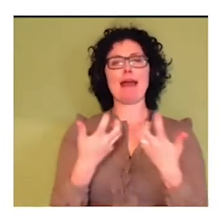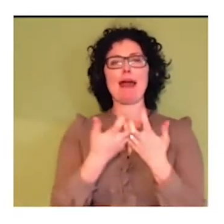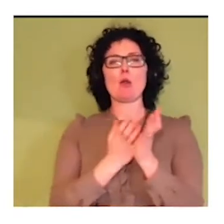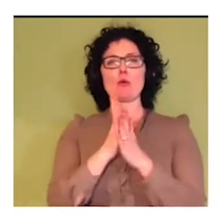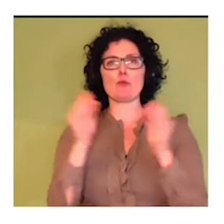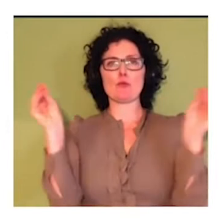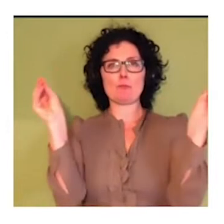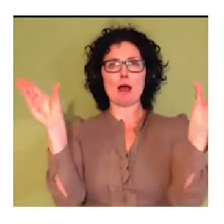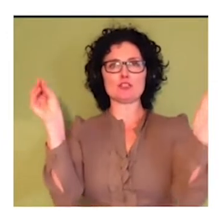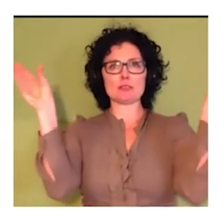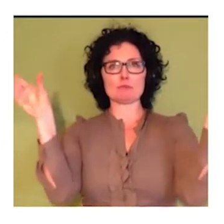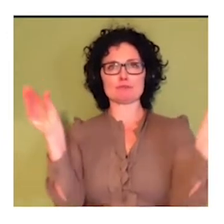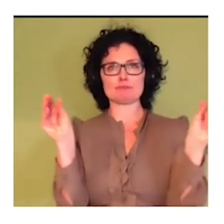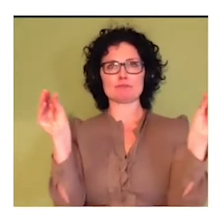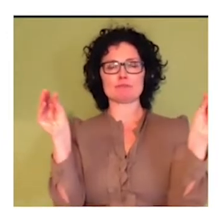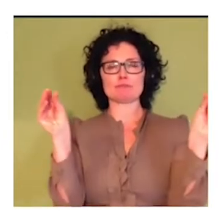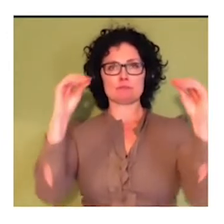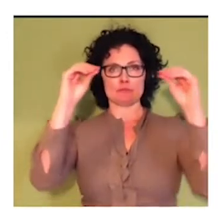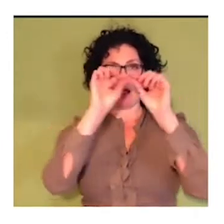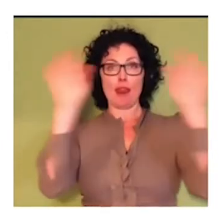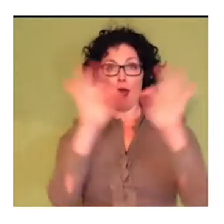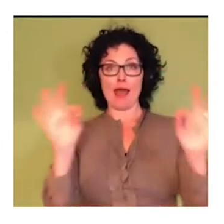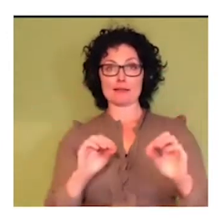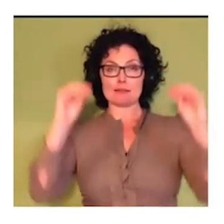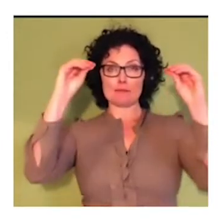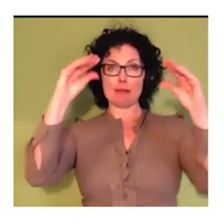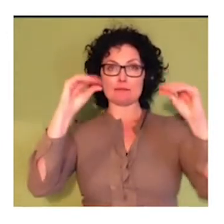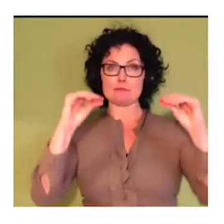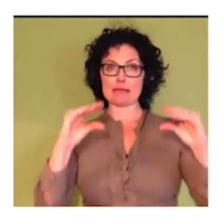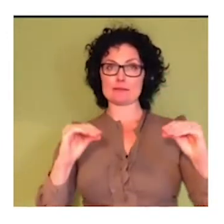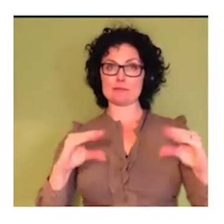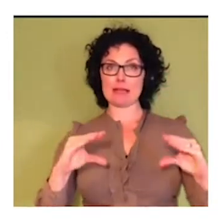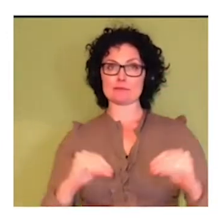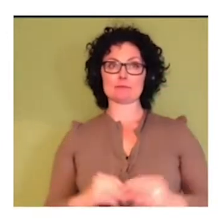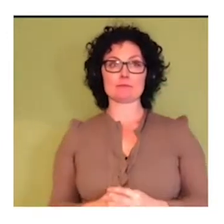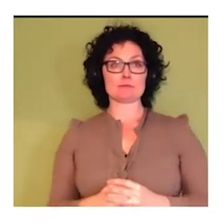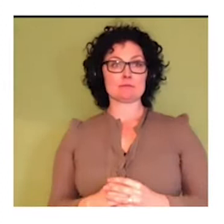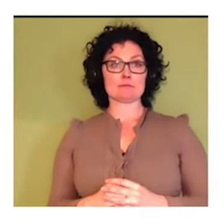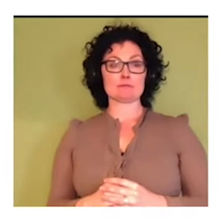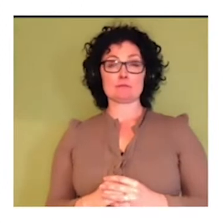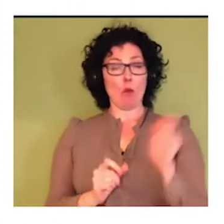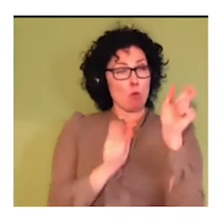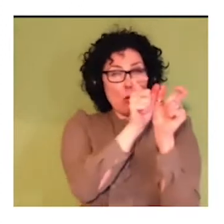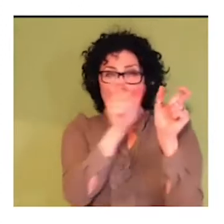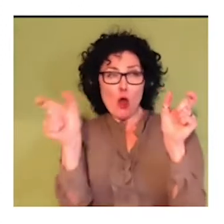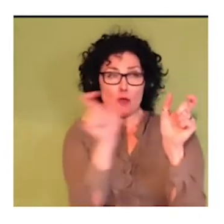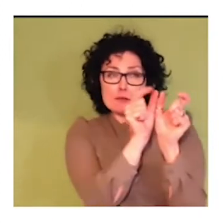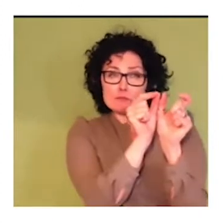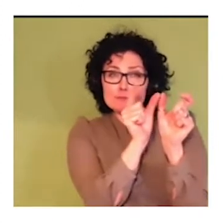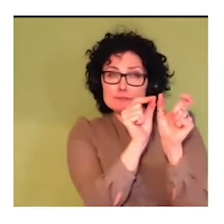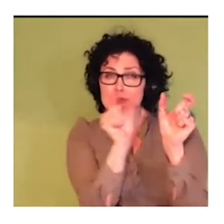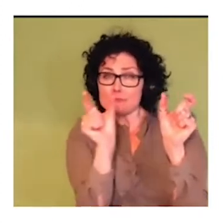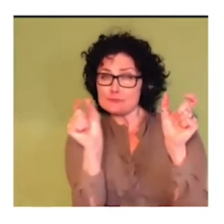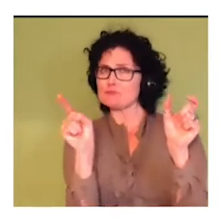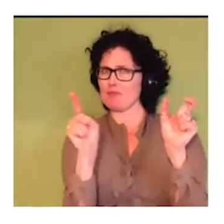spacing between the lines can be increased and even adjusted between words and individual letters, so that's pretty